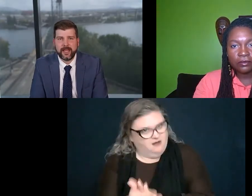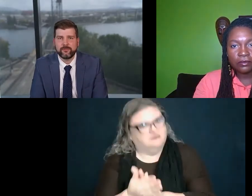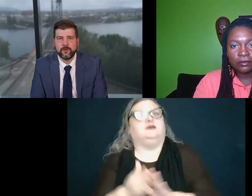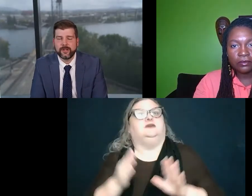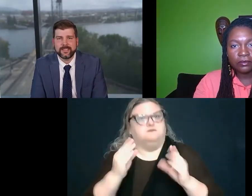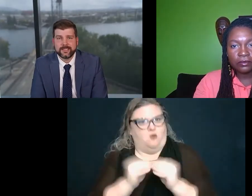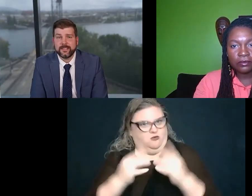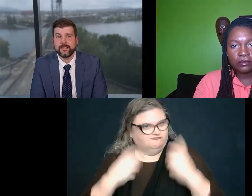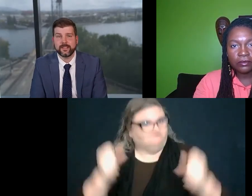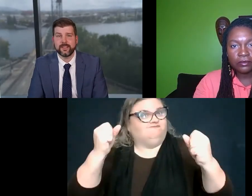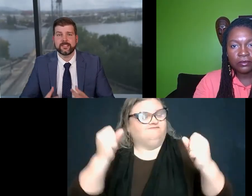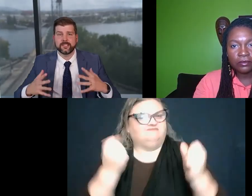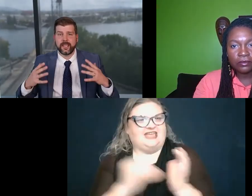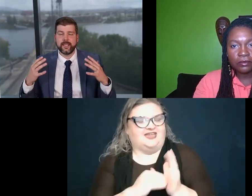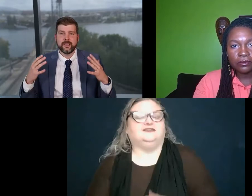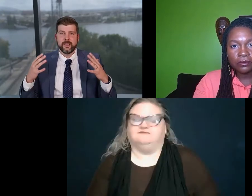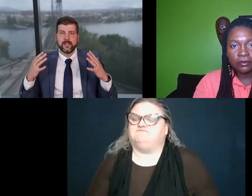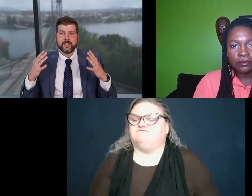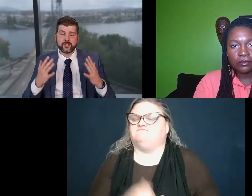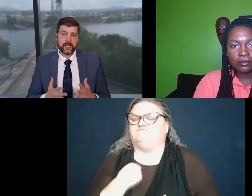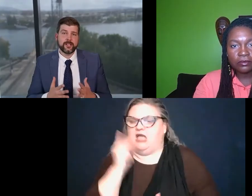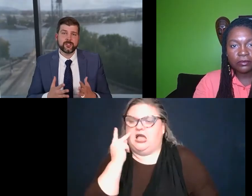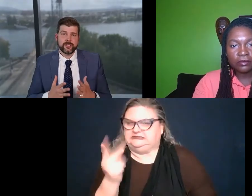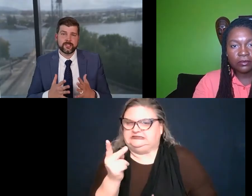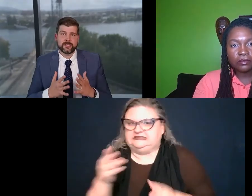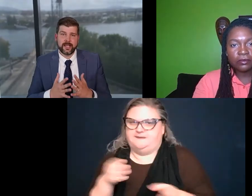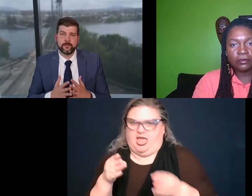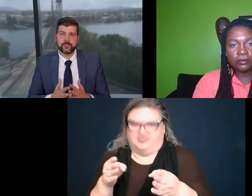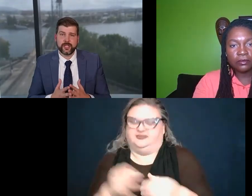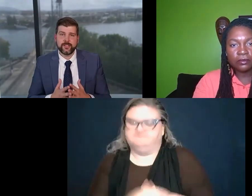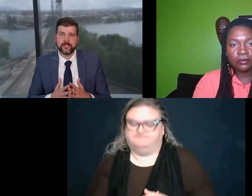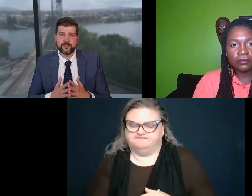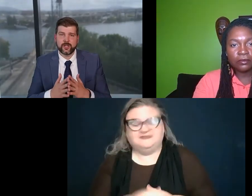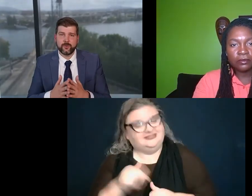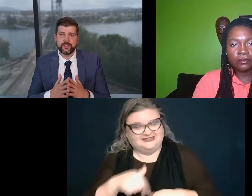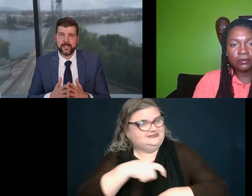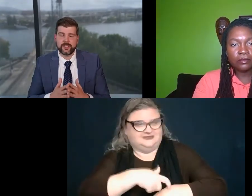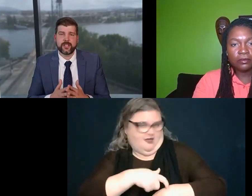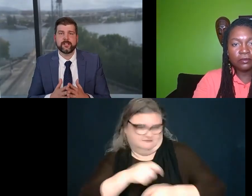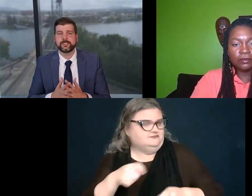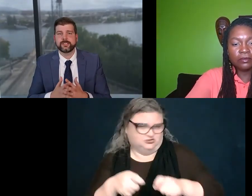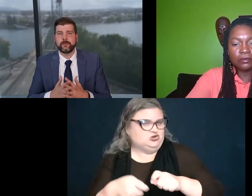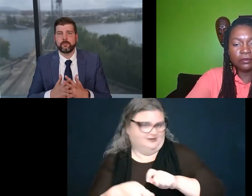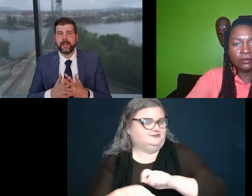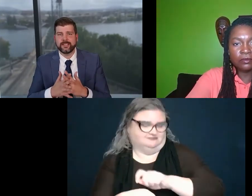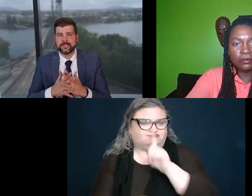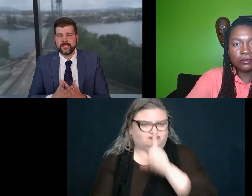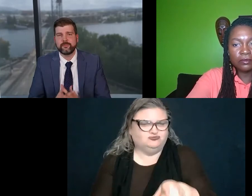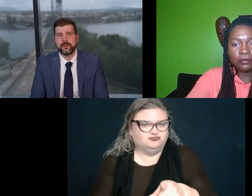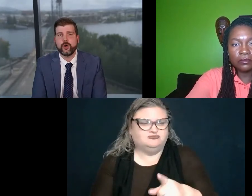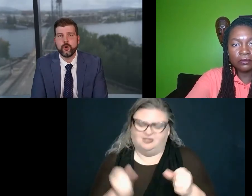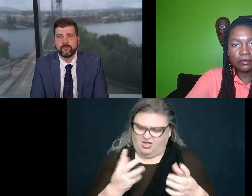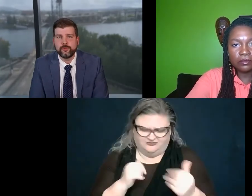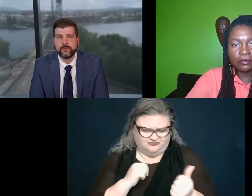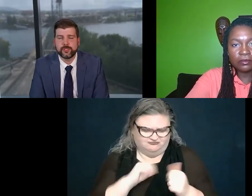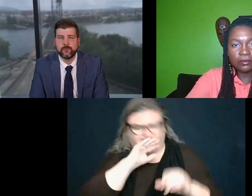the path forward. I see that this is a change. This is a time of change, and there's always a lot of challenges then, but I see a